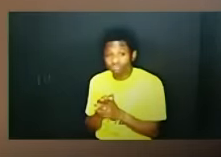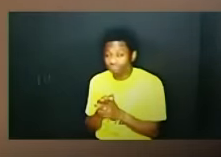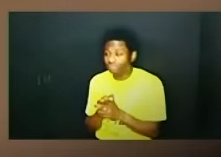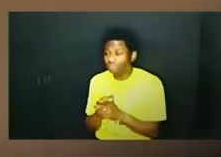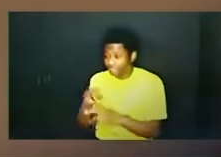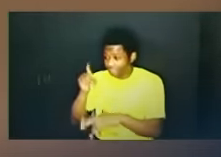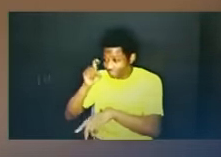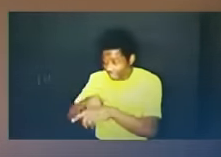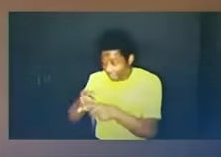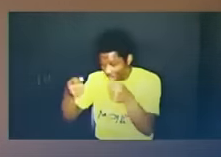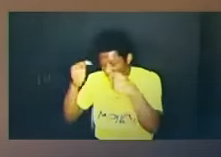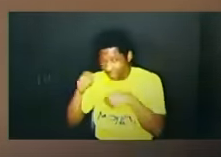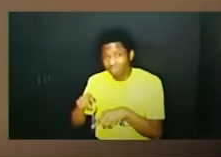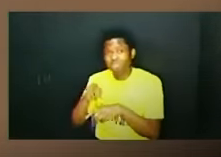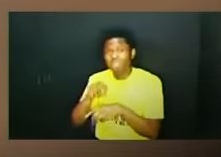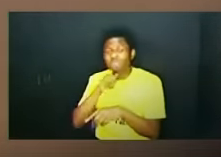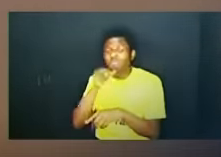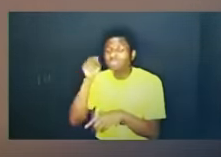Now